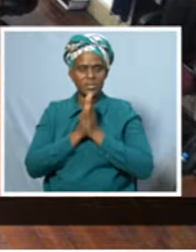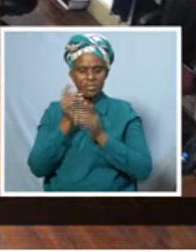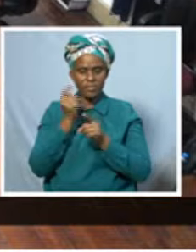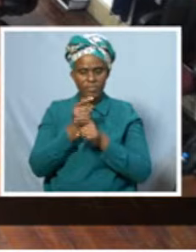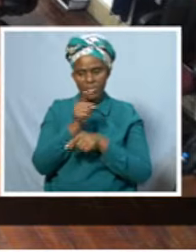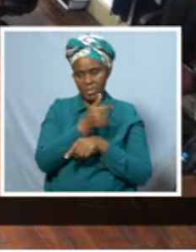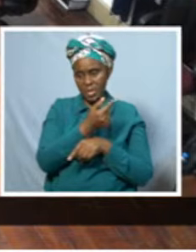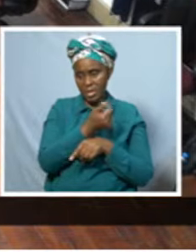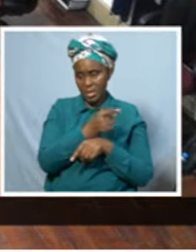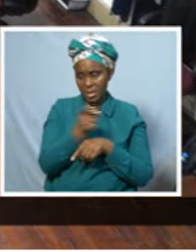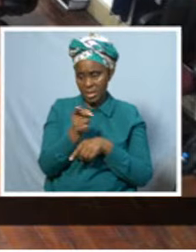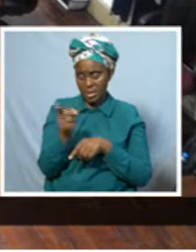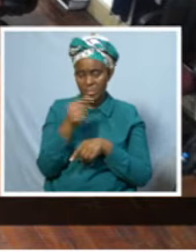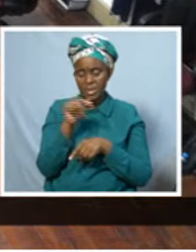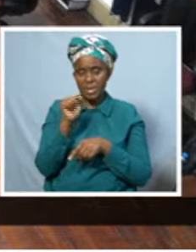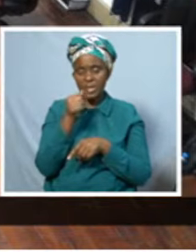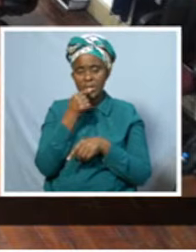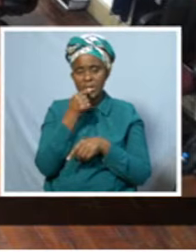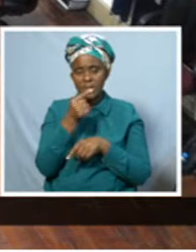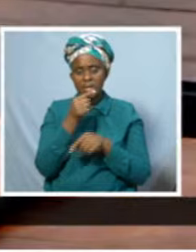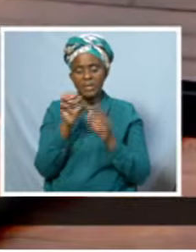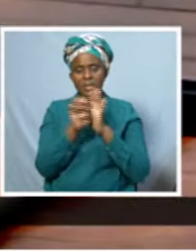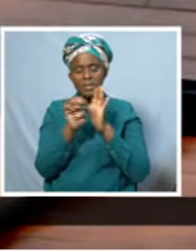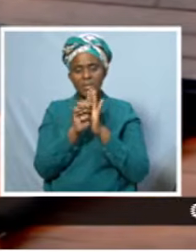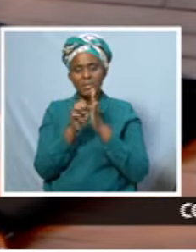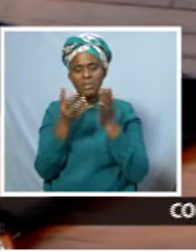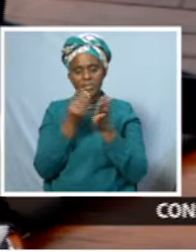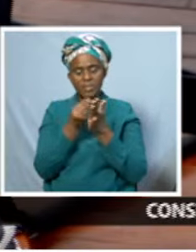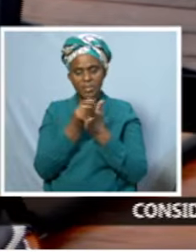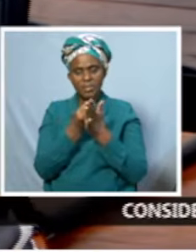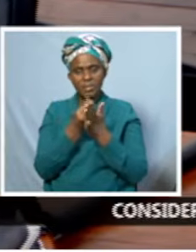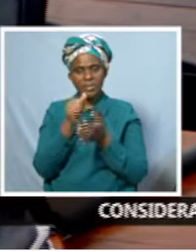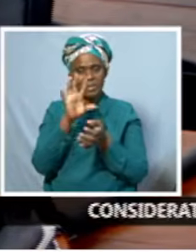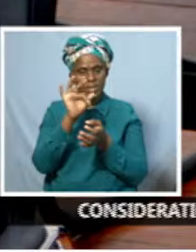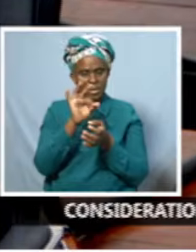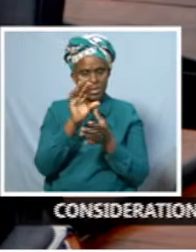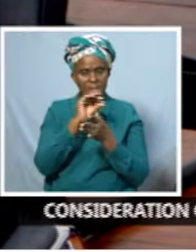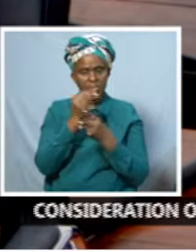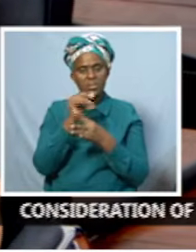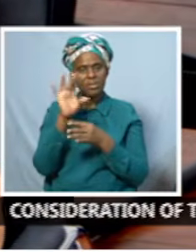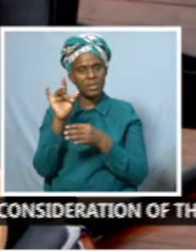those that I can say, like you funded, is it 19 or 18?